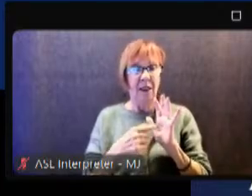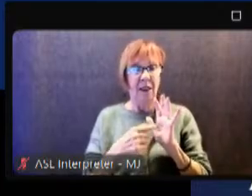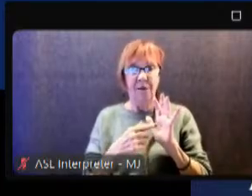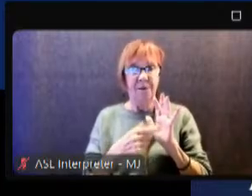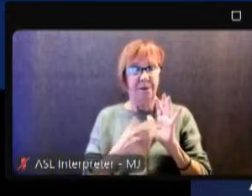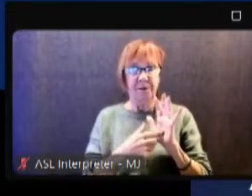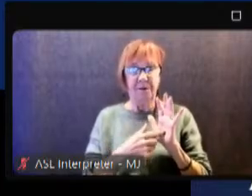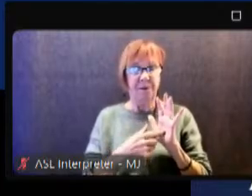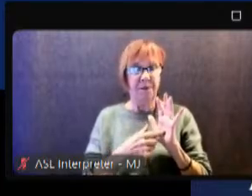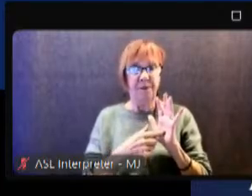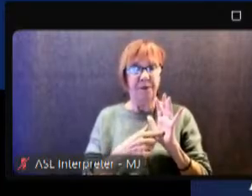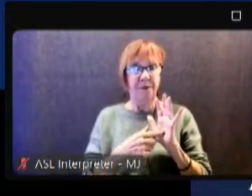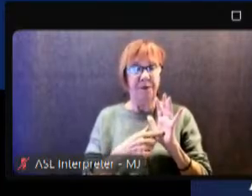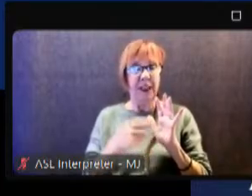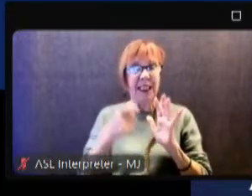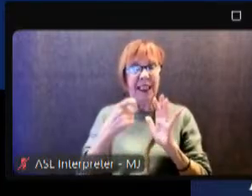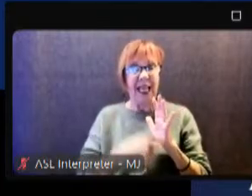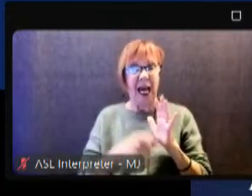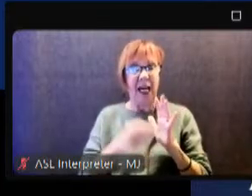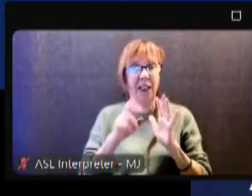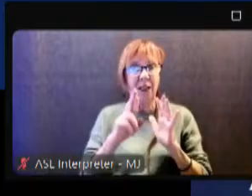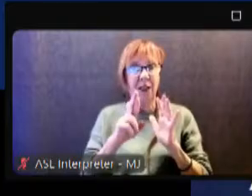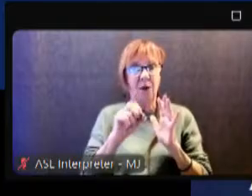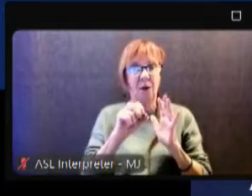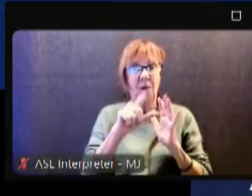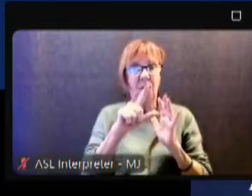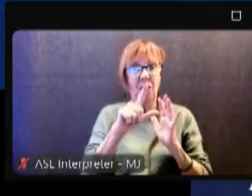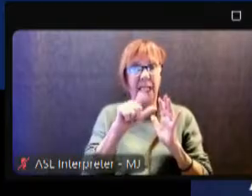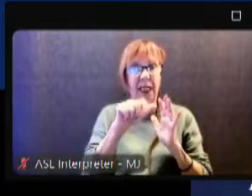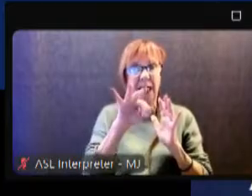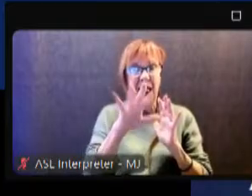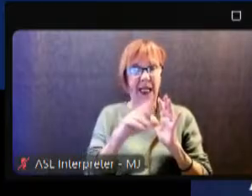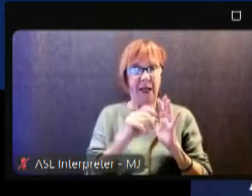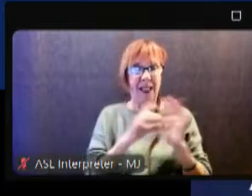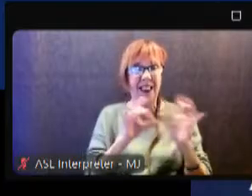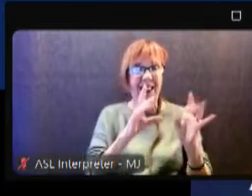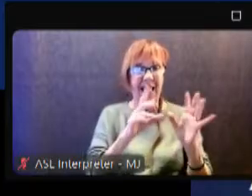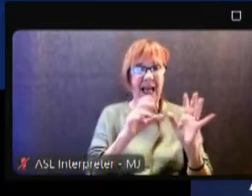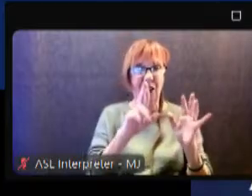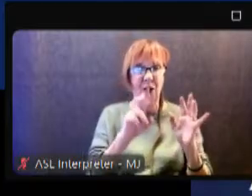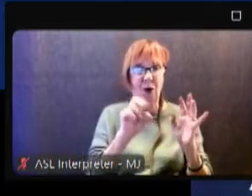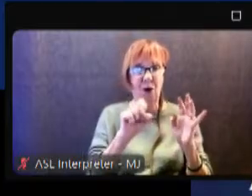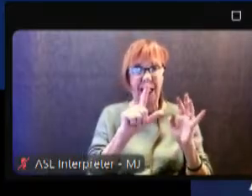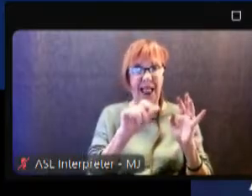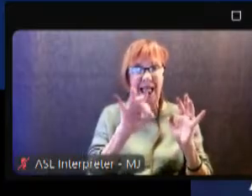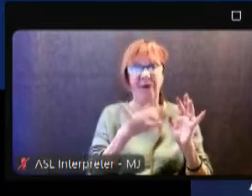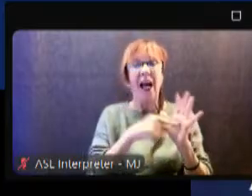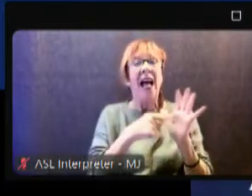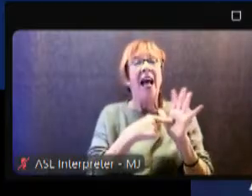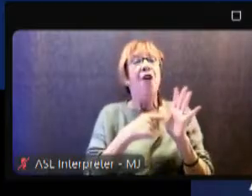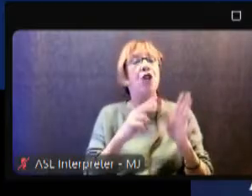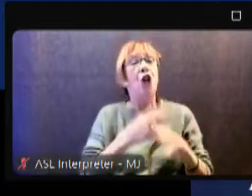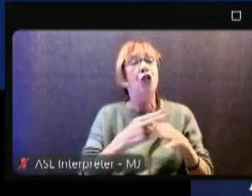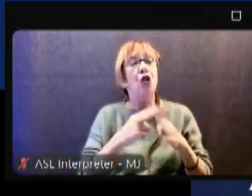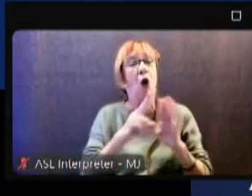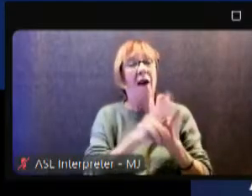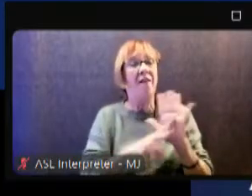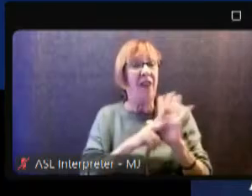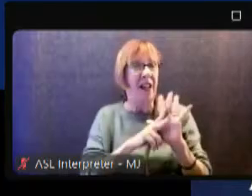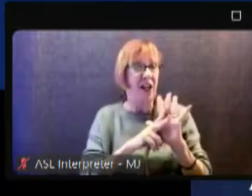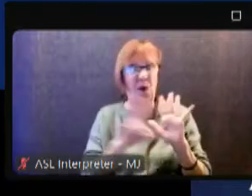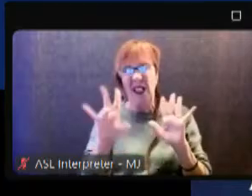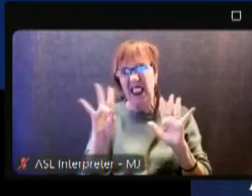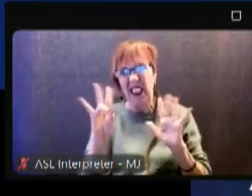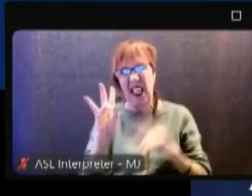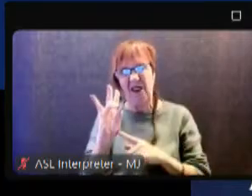and get more information on how to read these notices of assessed value change. And there's a short video, it's about 7 minutes, which fully explains that notice